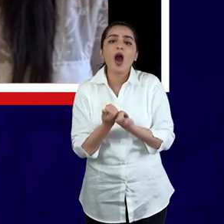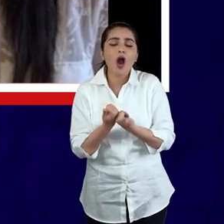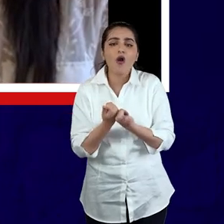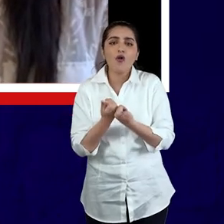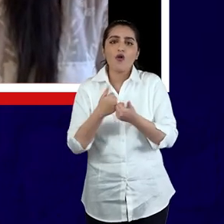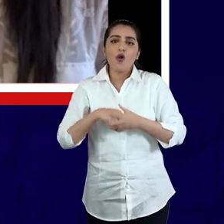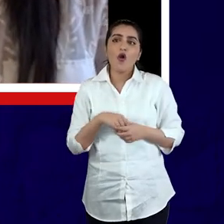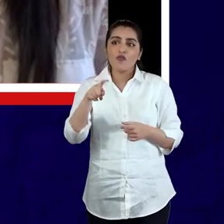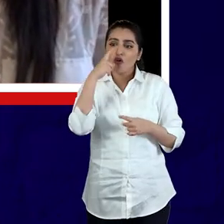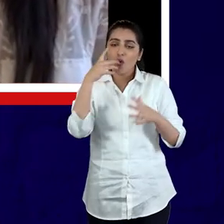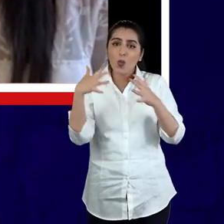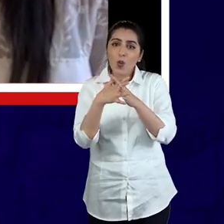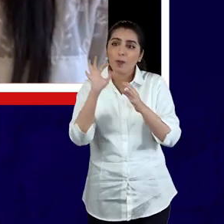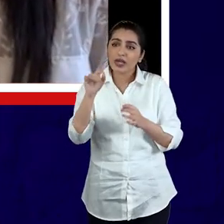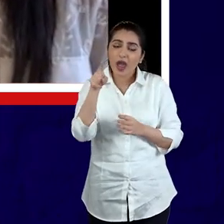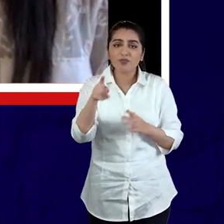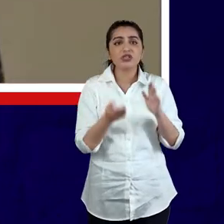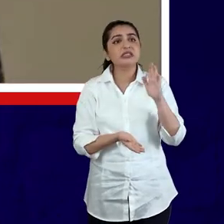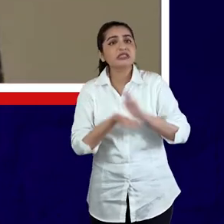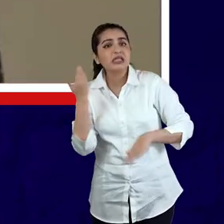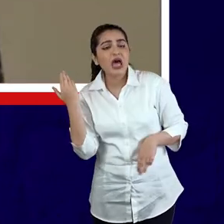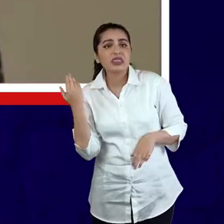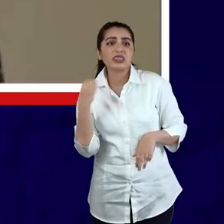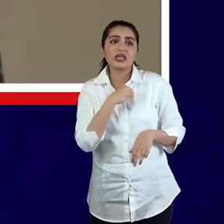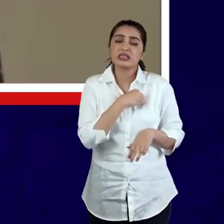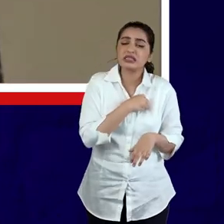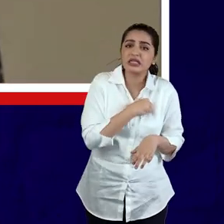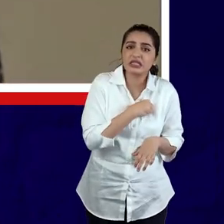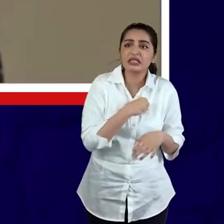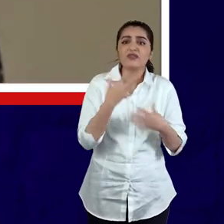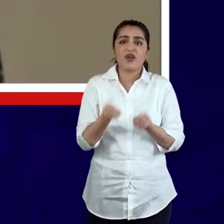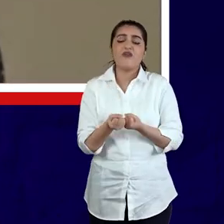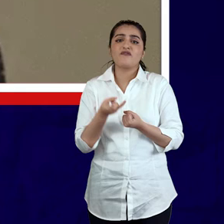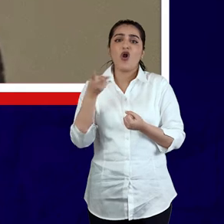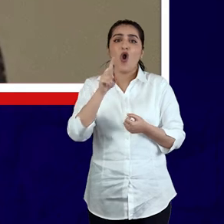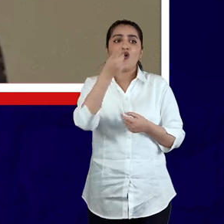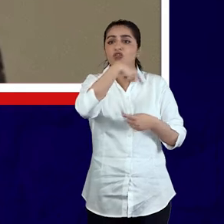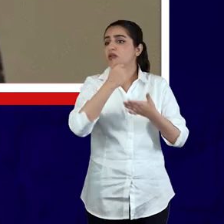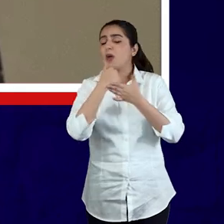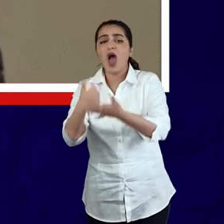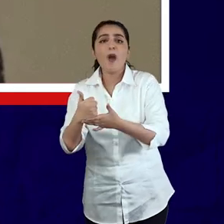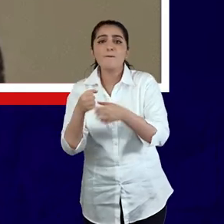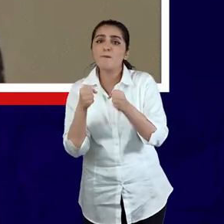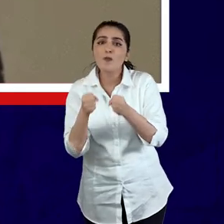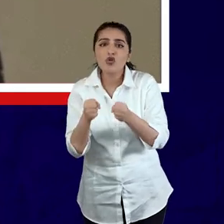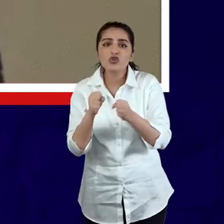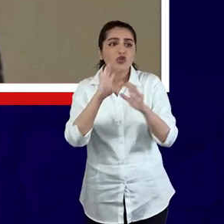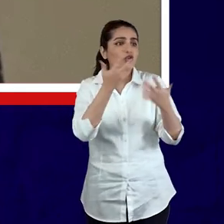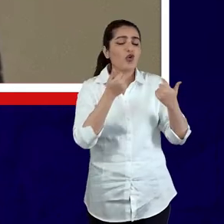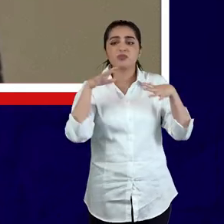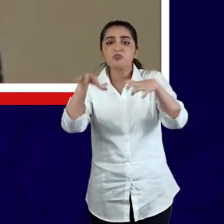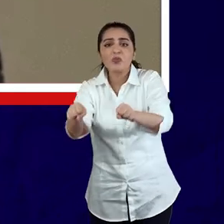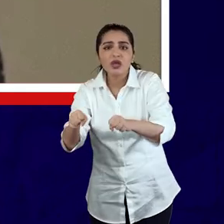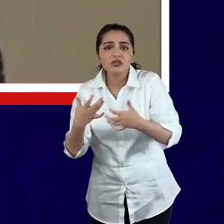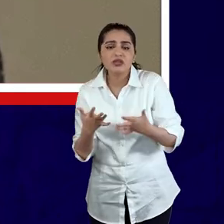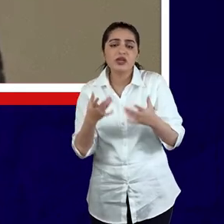that they're the ones who really are the ones who will, you know, as I said, they may get drowned and nobody can help them because they don't know what to do. I